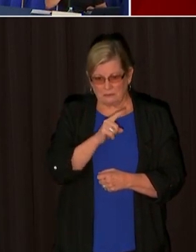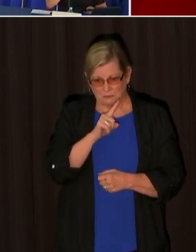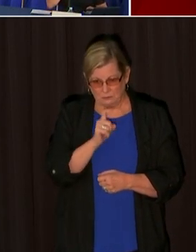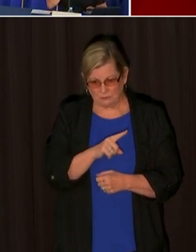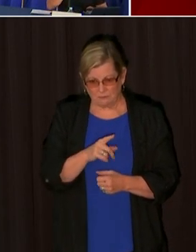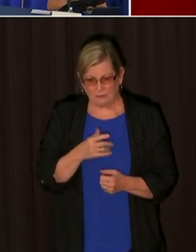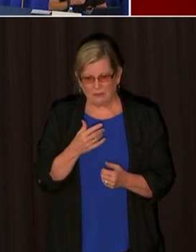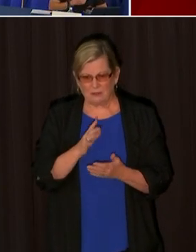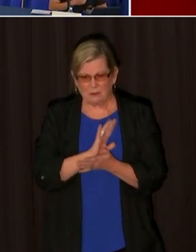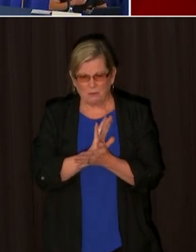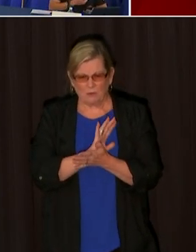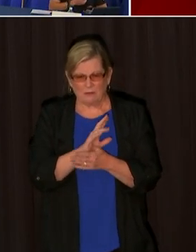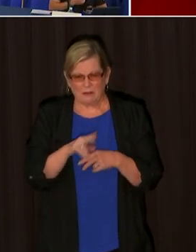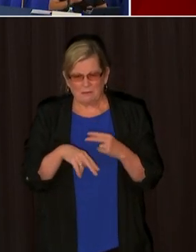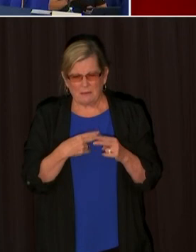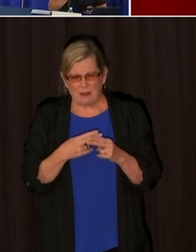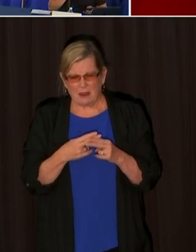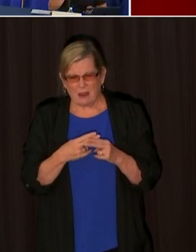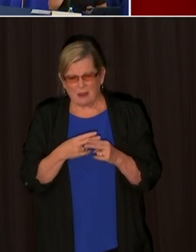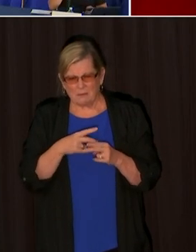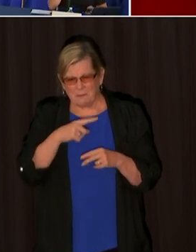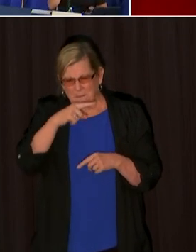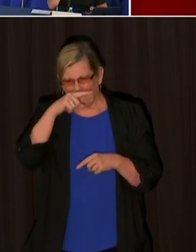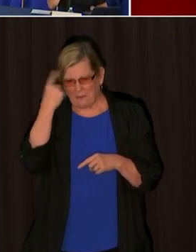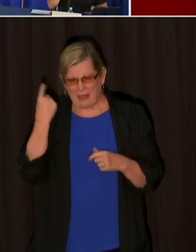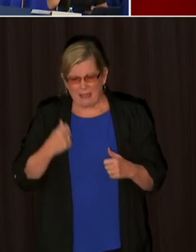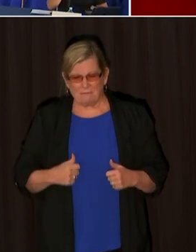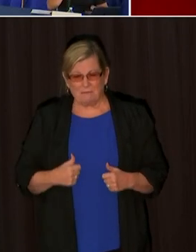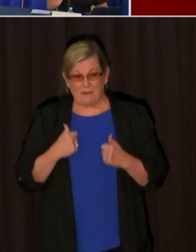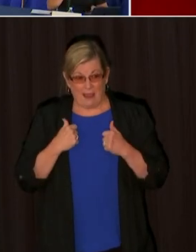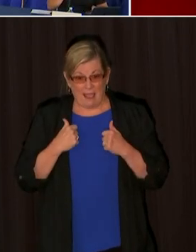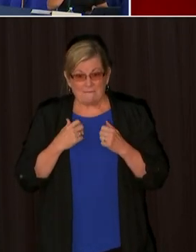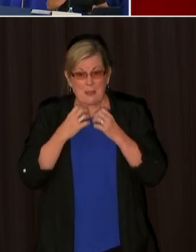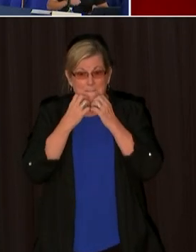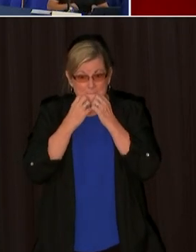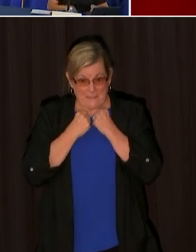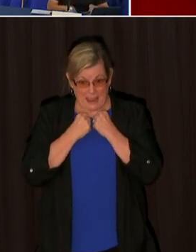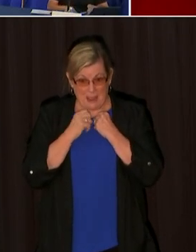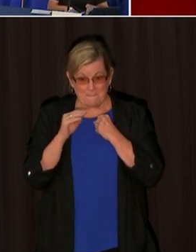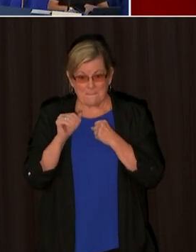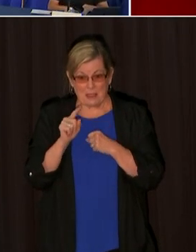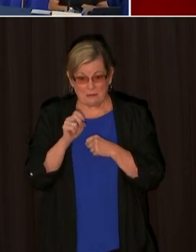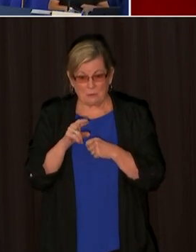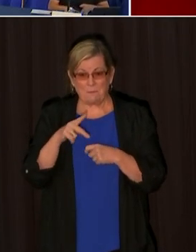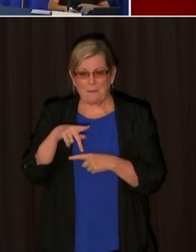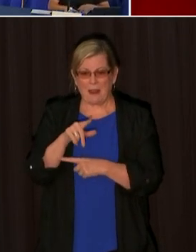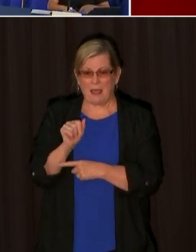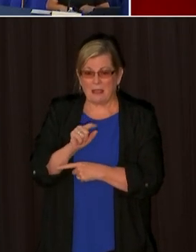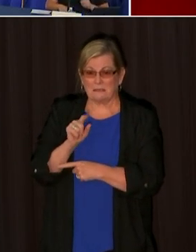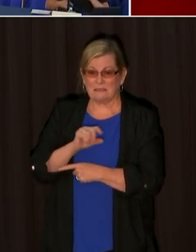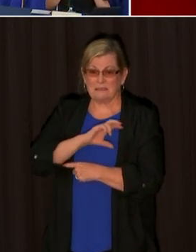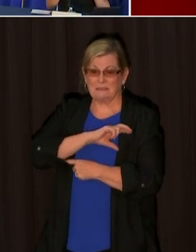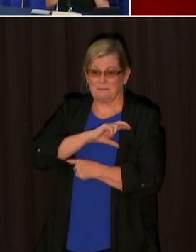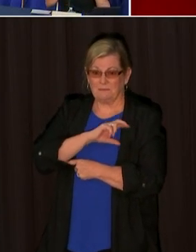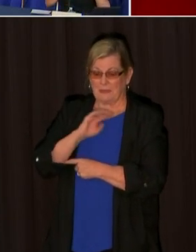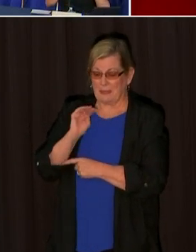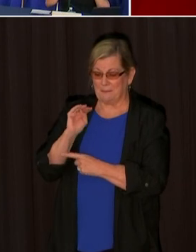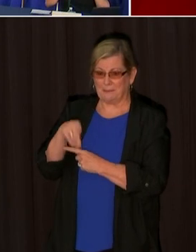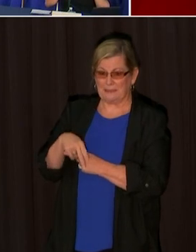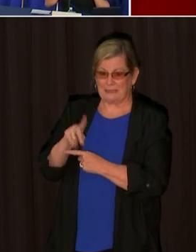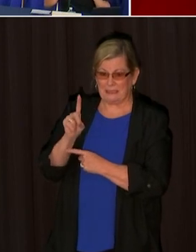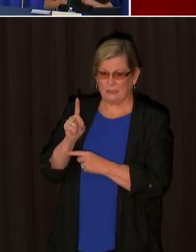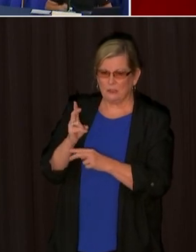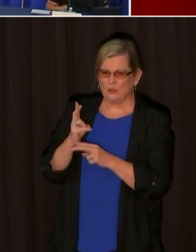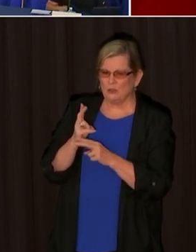protest outside Black Lives Matter Plaza, which appears to show MPD officers dispersing, using